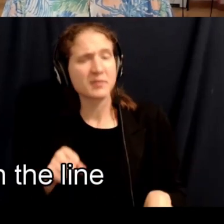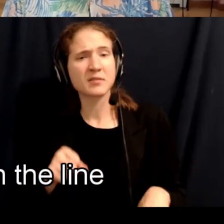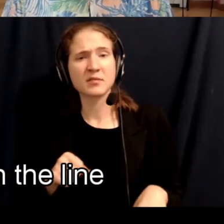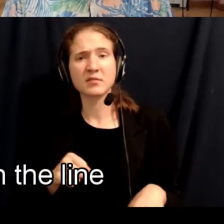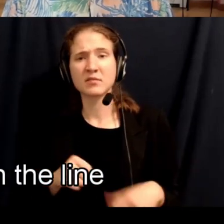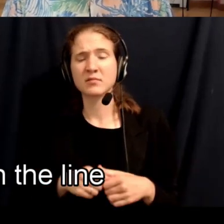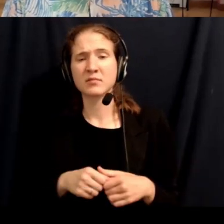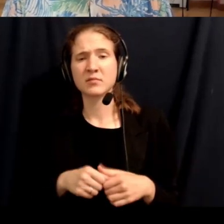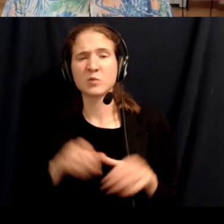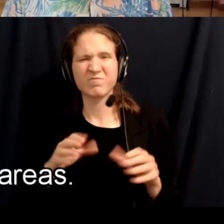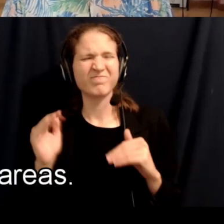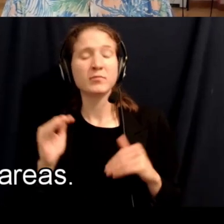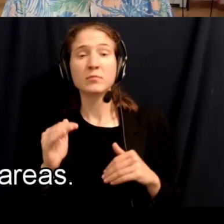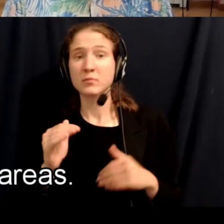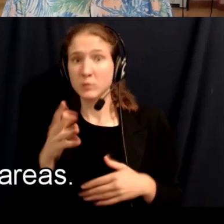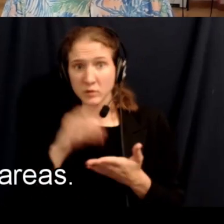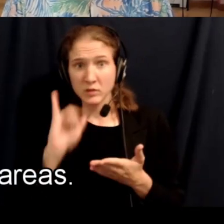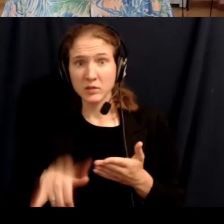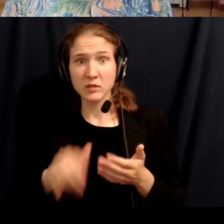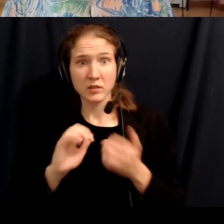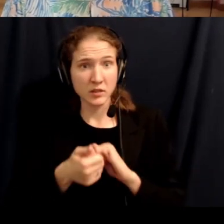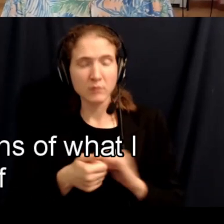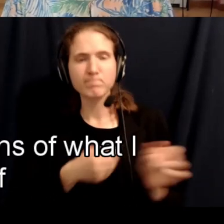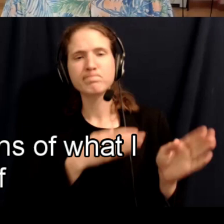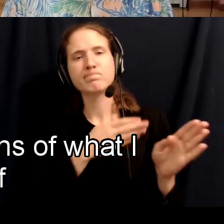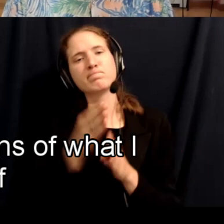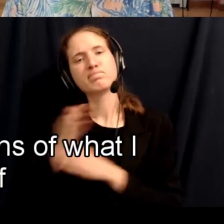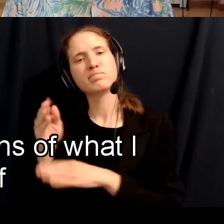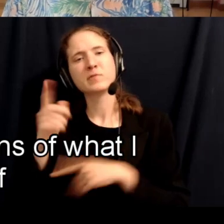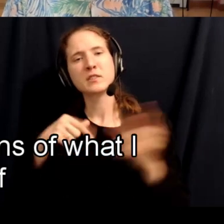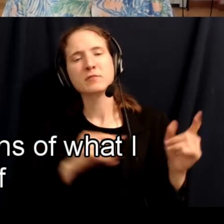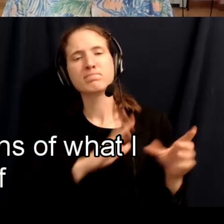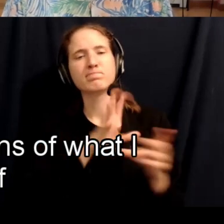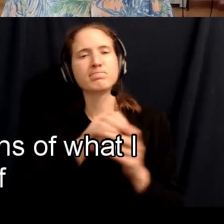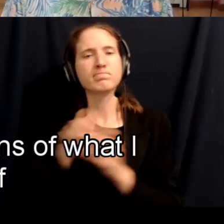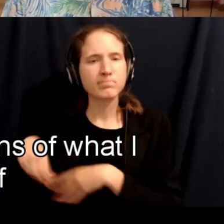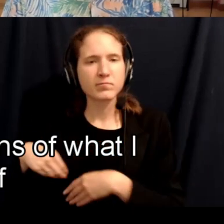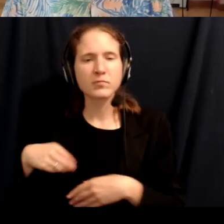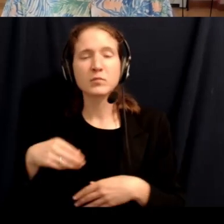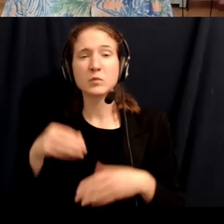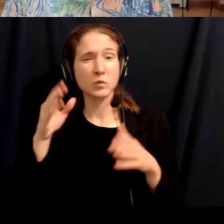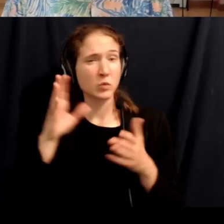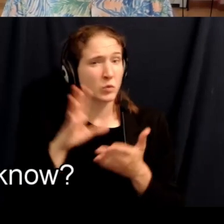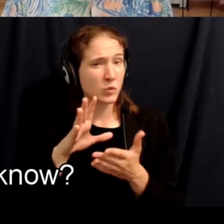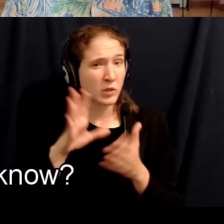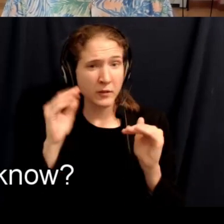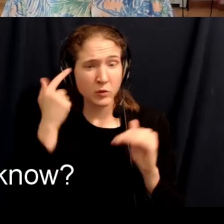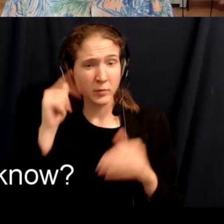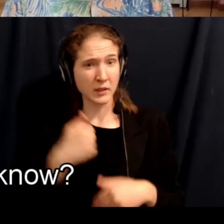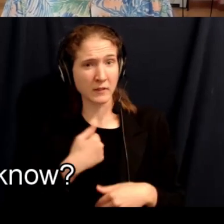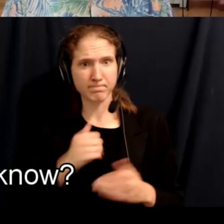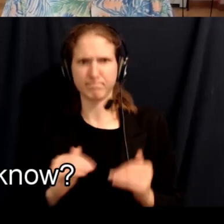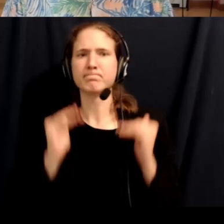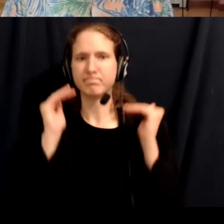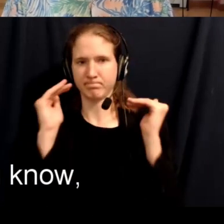putting myself out on the line in all these different areas. The expectations of what I have for myself are pretty